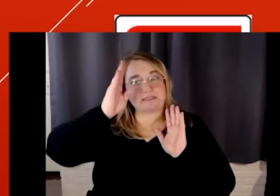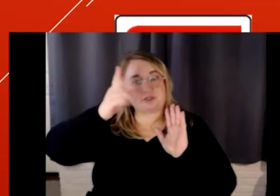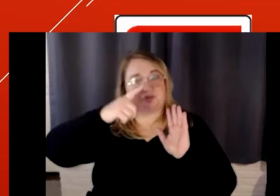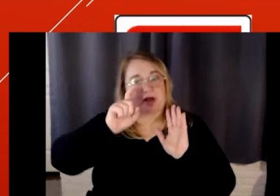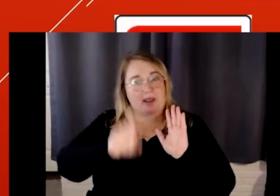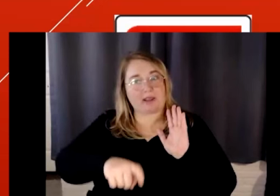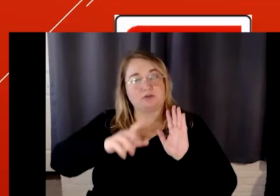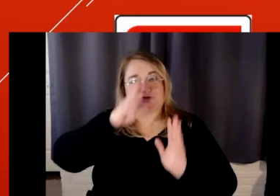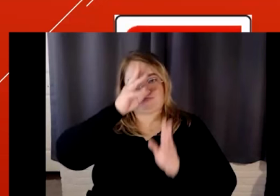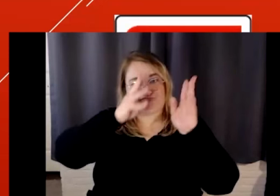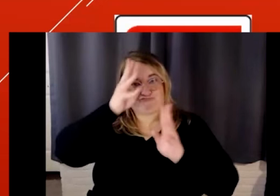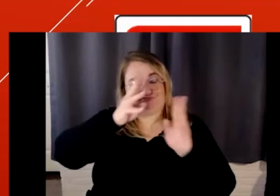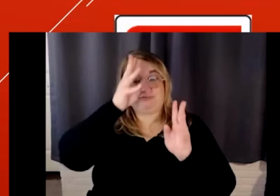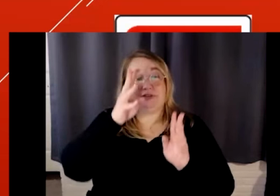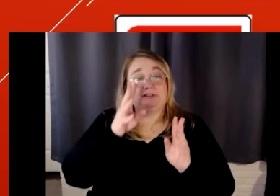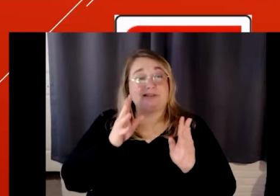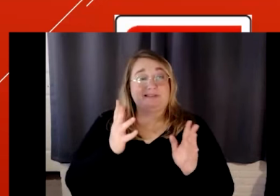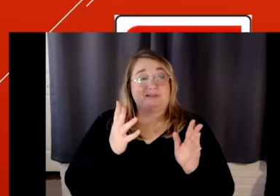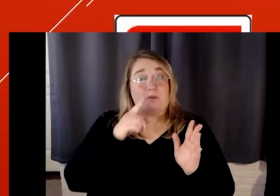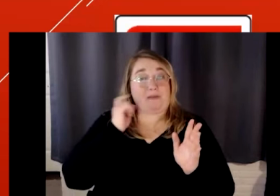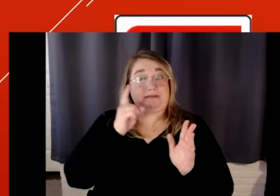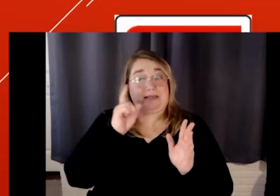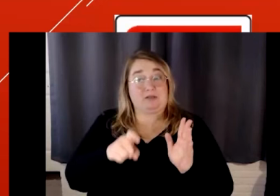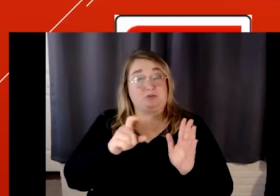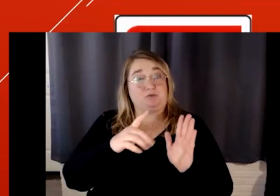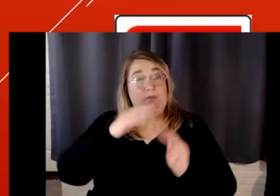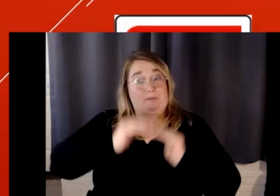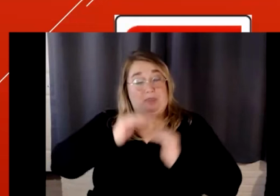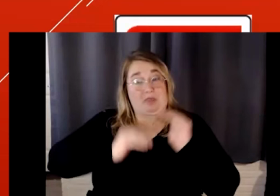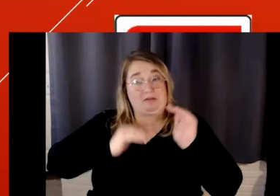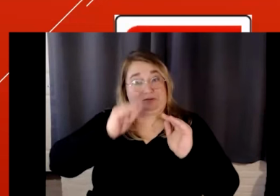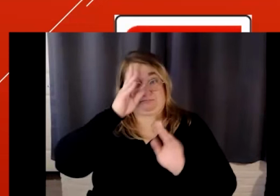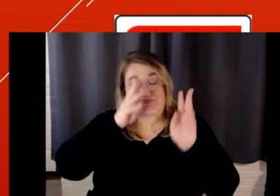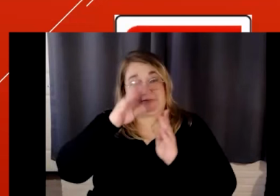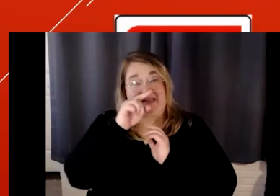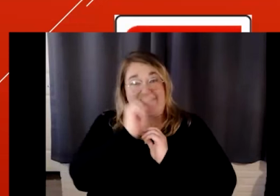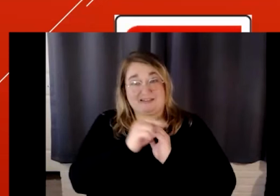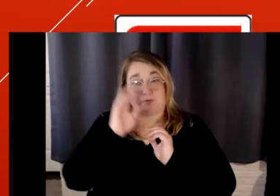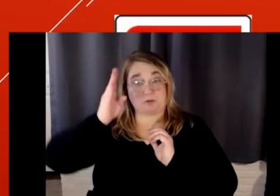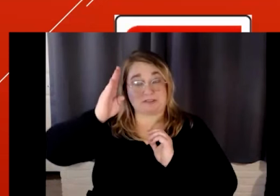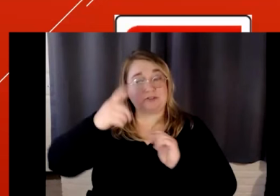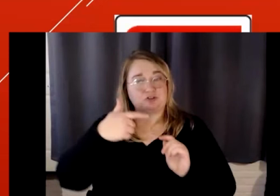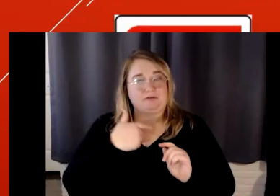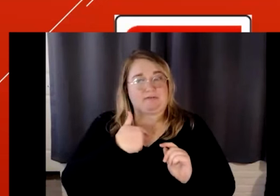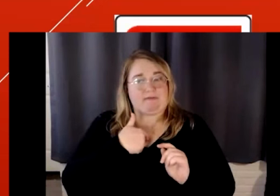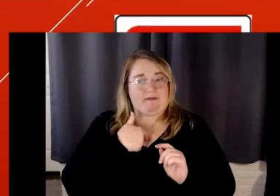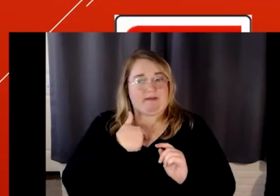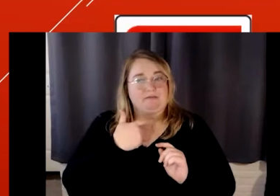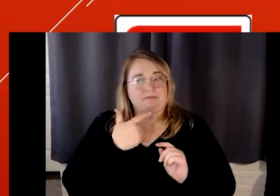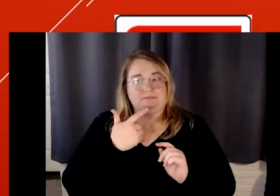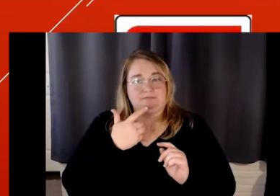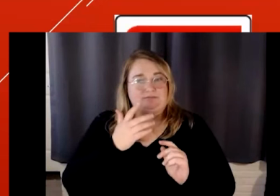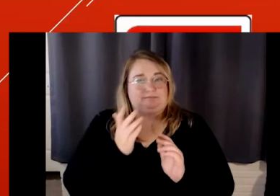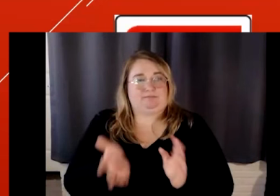better today than I did 2 months ago. I was always aware of it, but I know much more detail today. It was because I